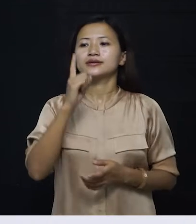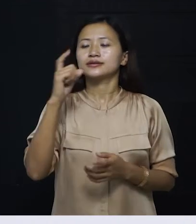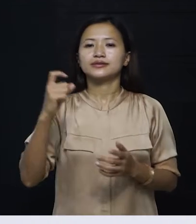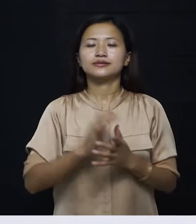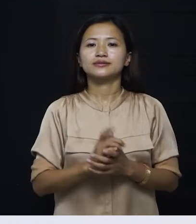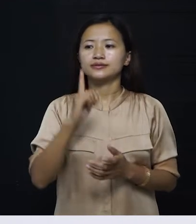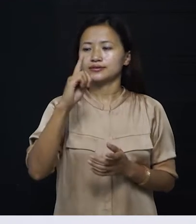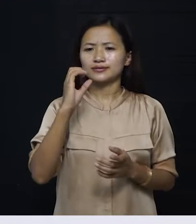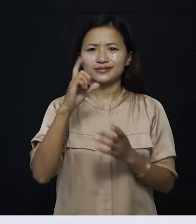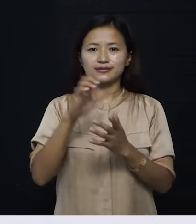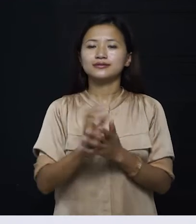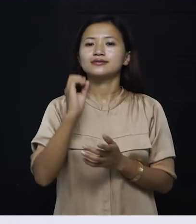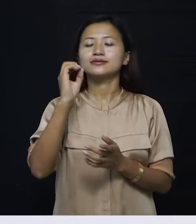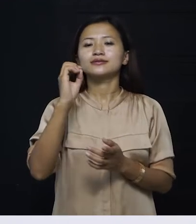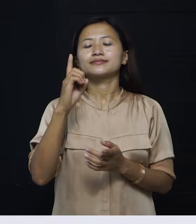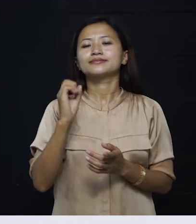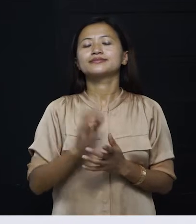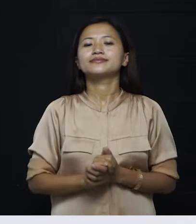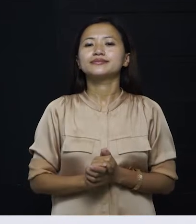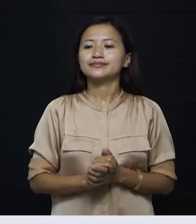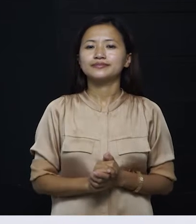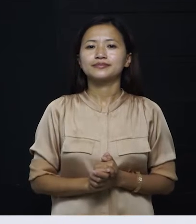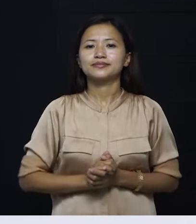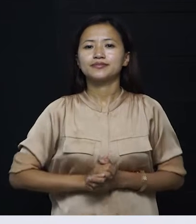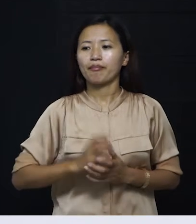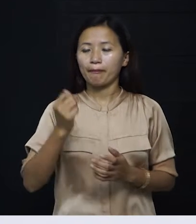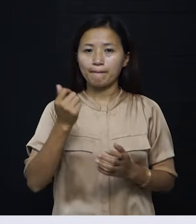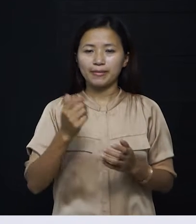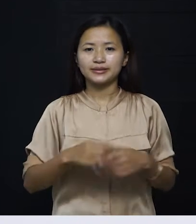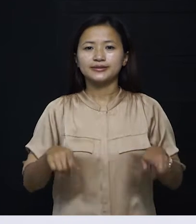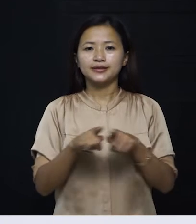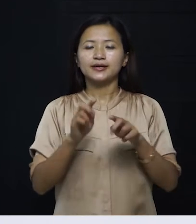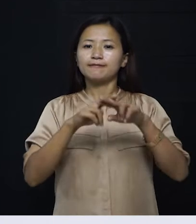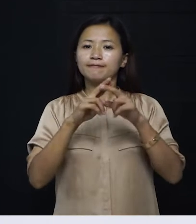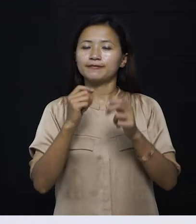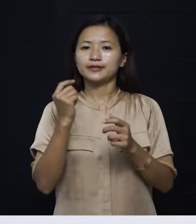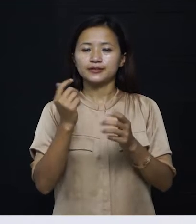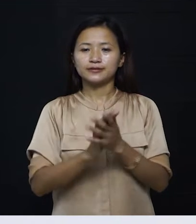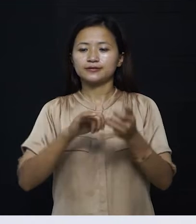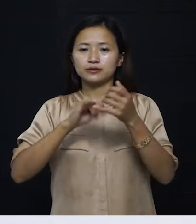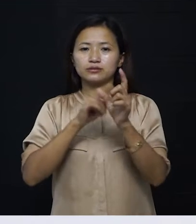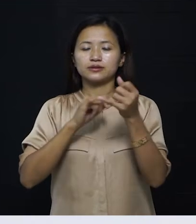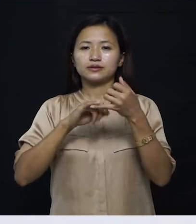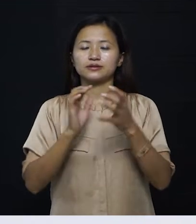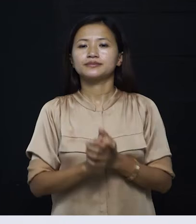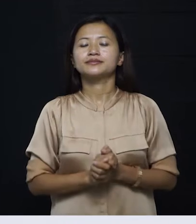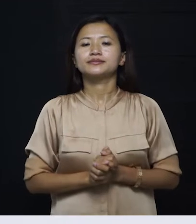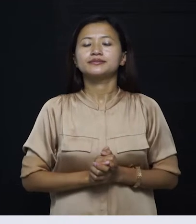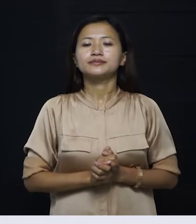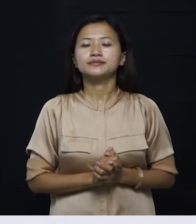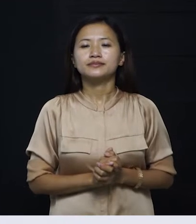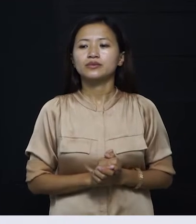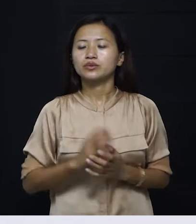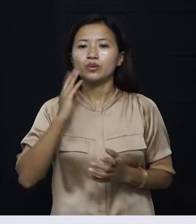So class 10 social science, chapter 17, money and financial system. Now,